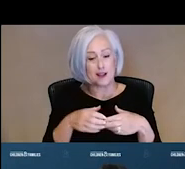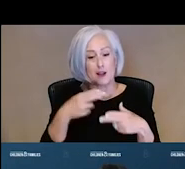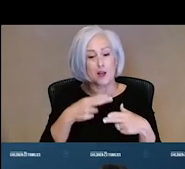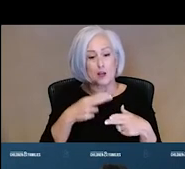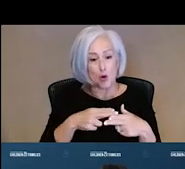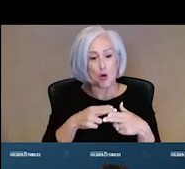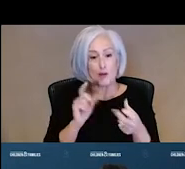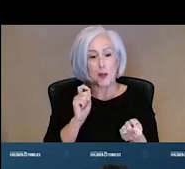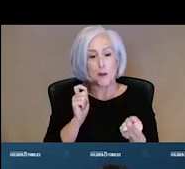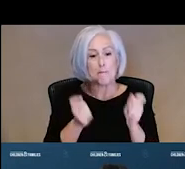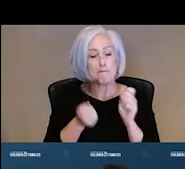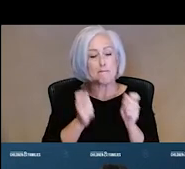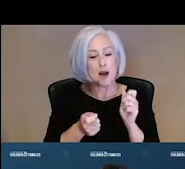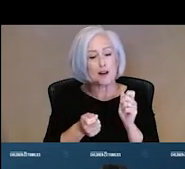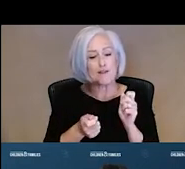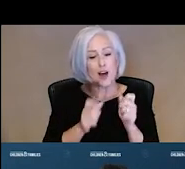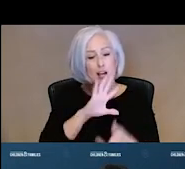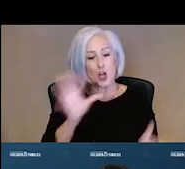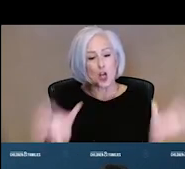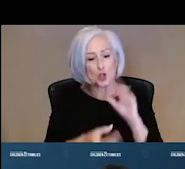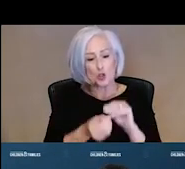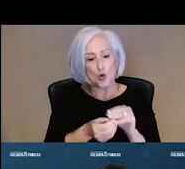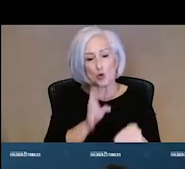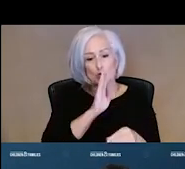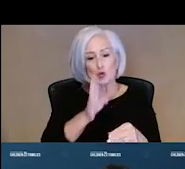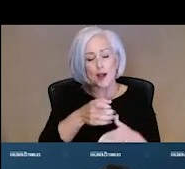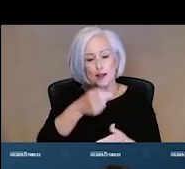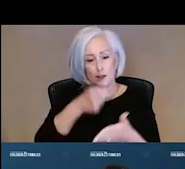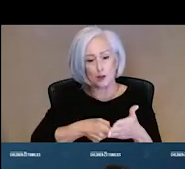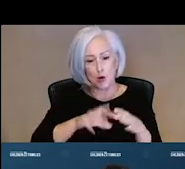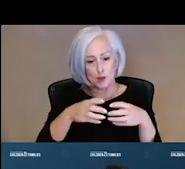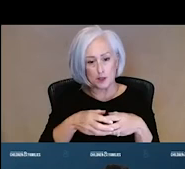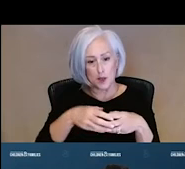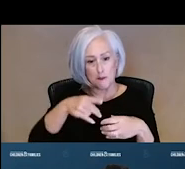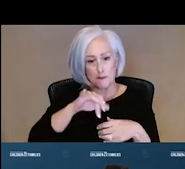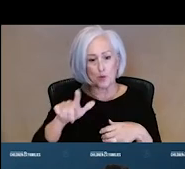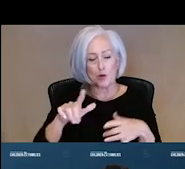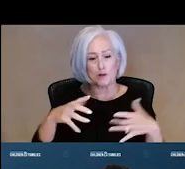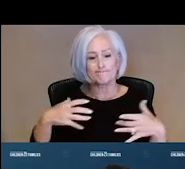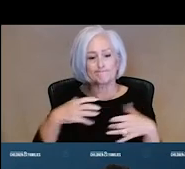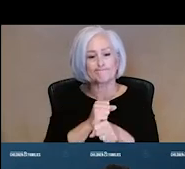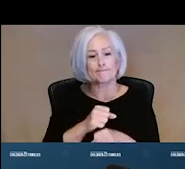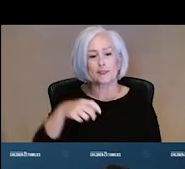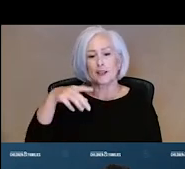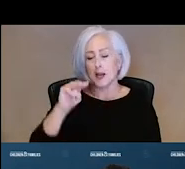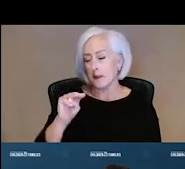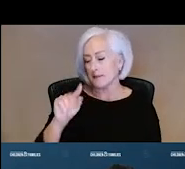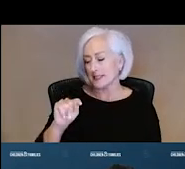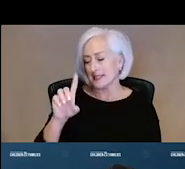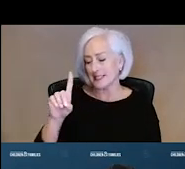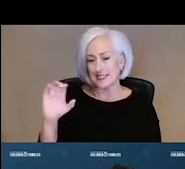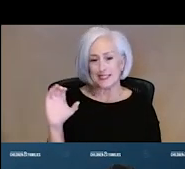total direct cost pool, often referred to as MTDC.